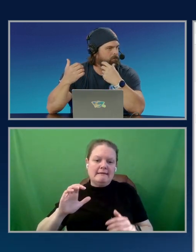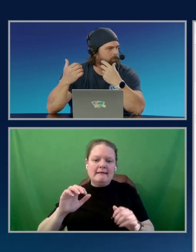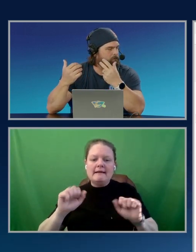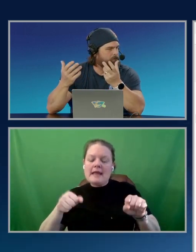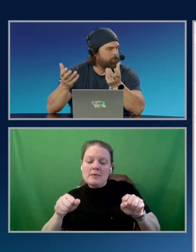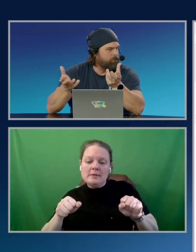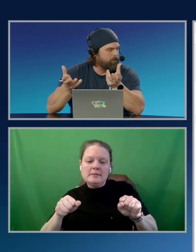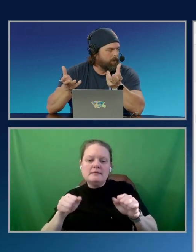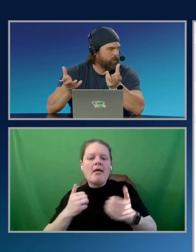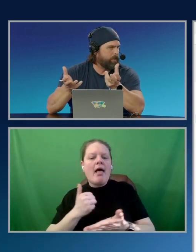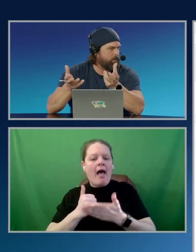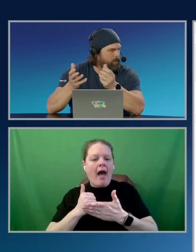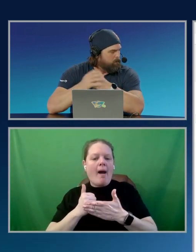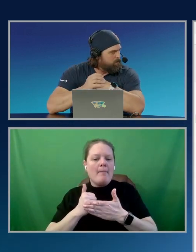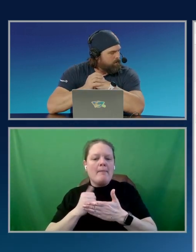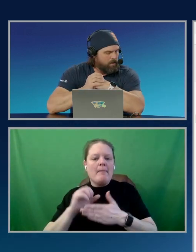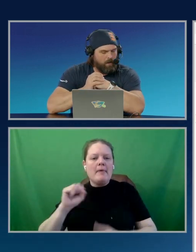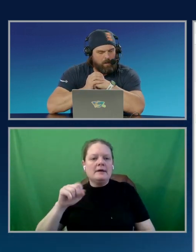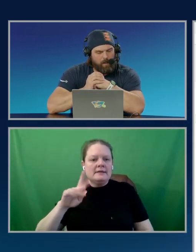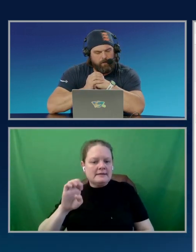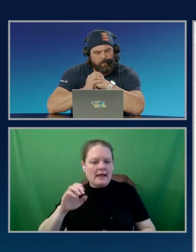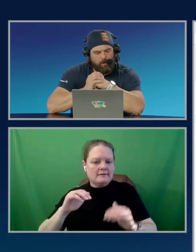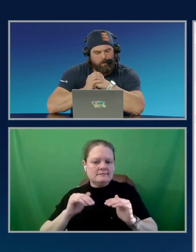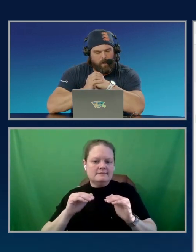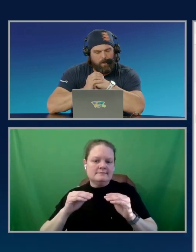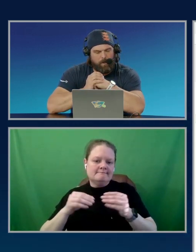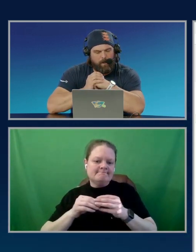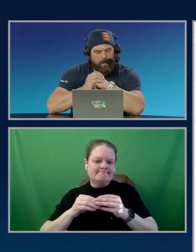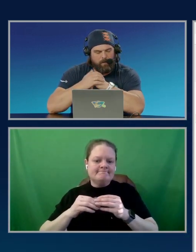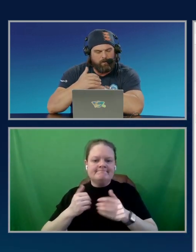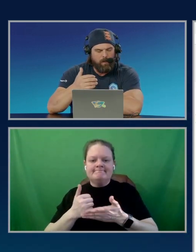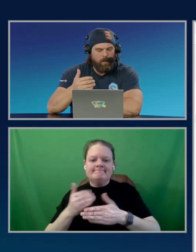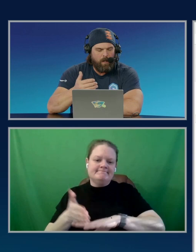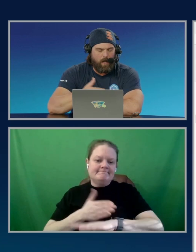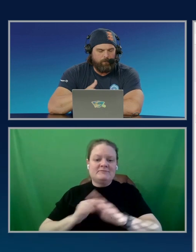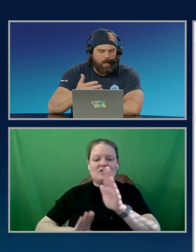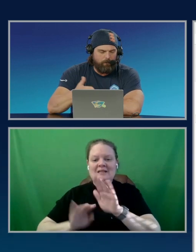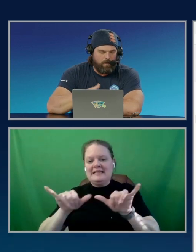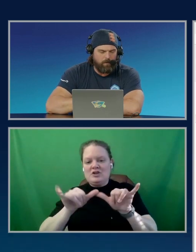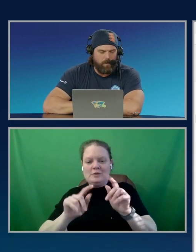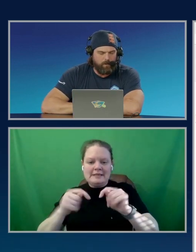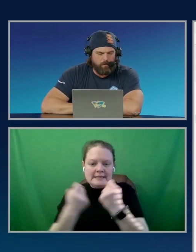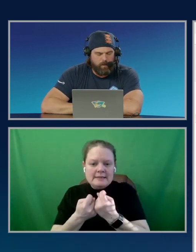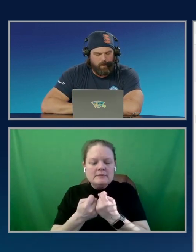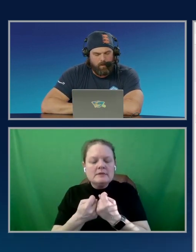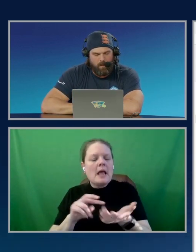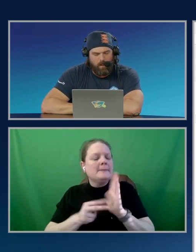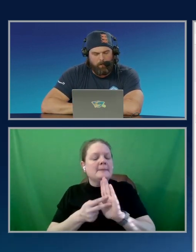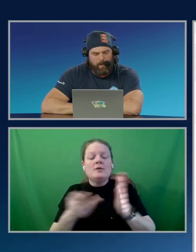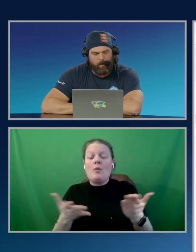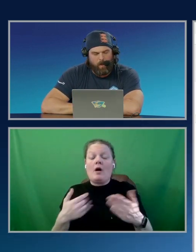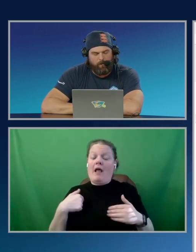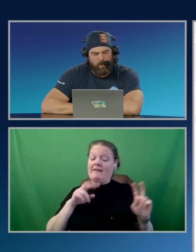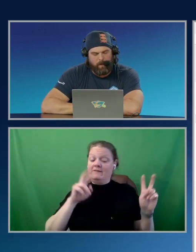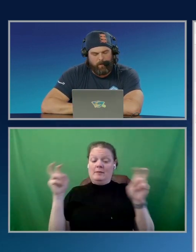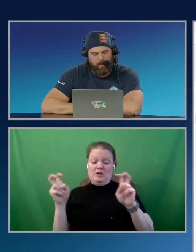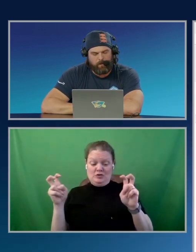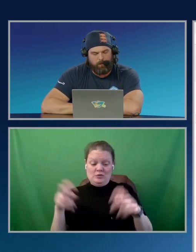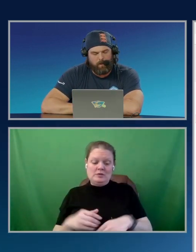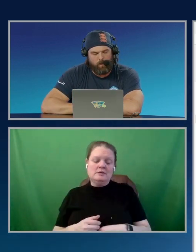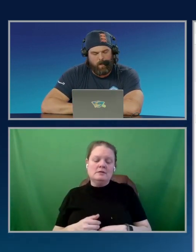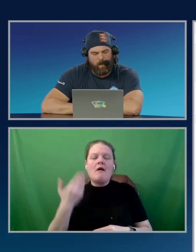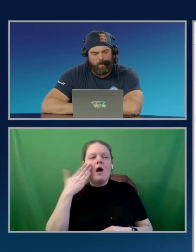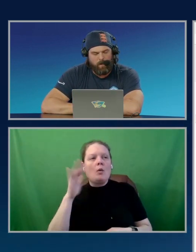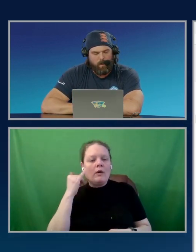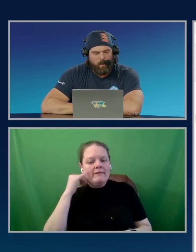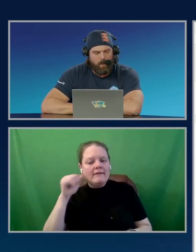scale engineering teams. And so what I mean by that is I've got some issues here. I don't know if anybody noticed